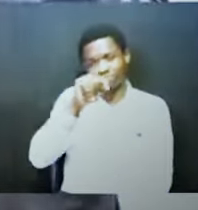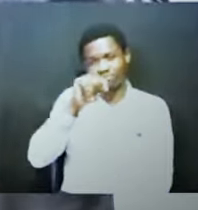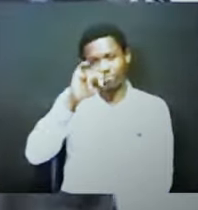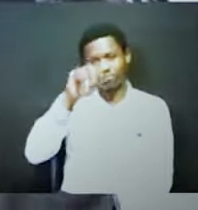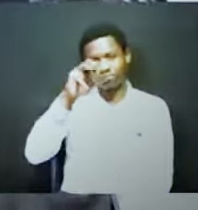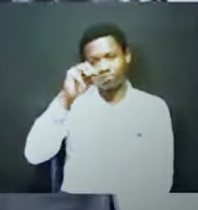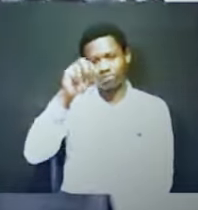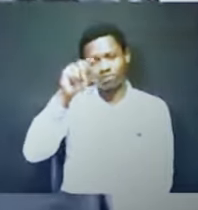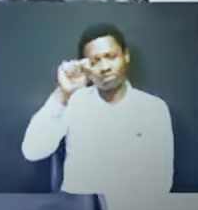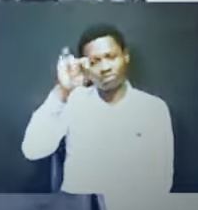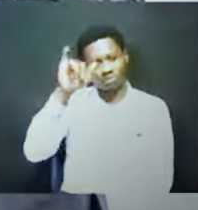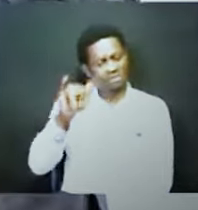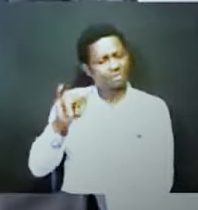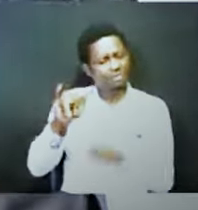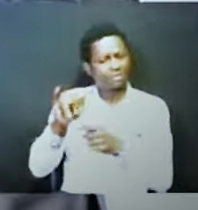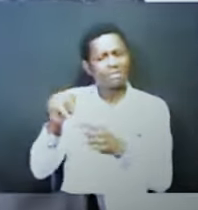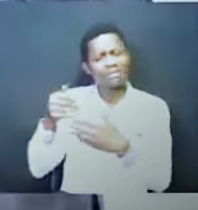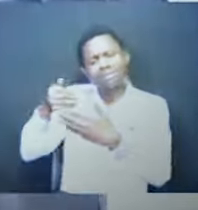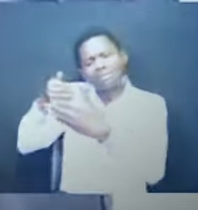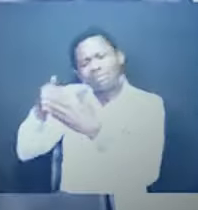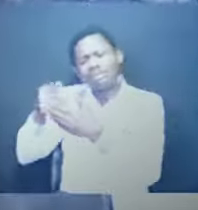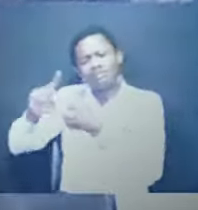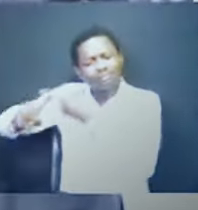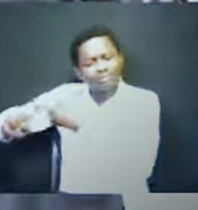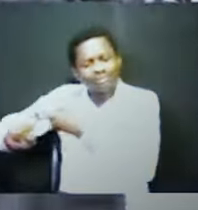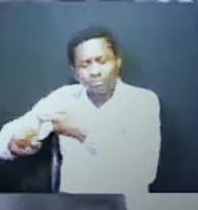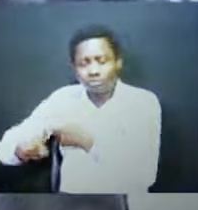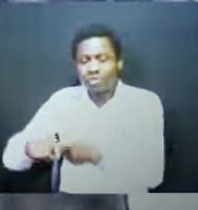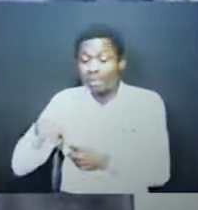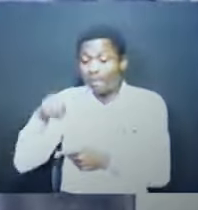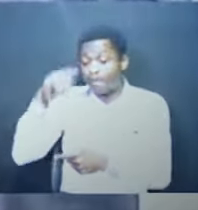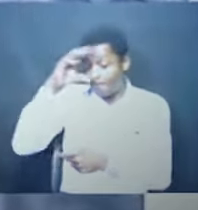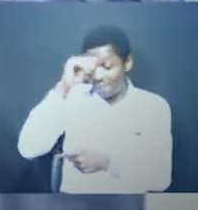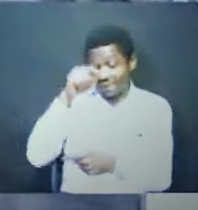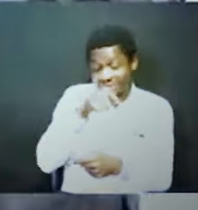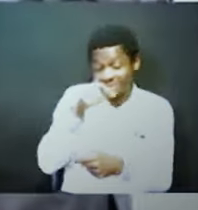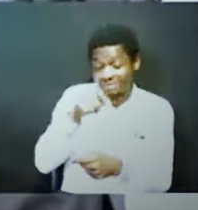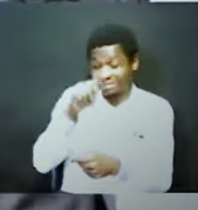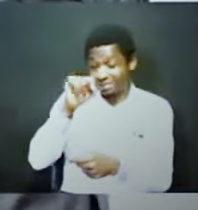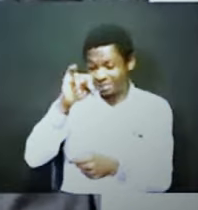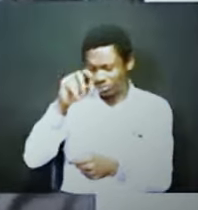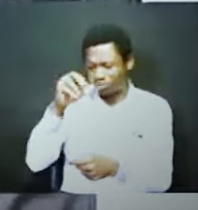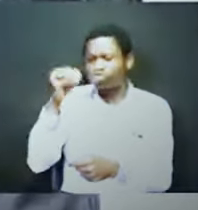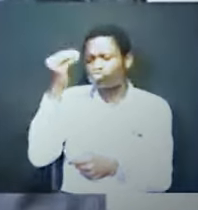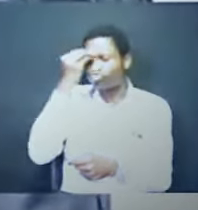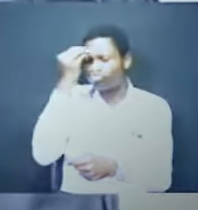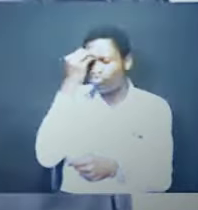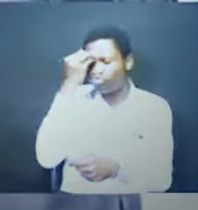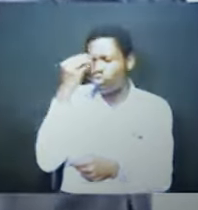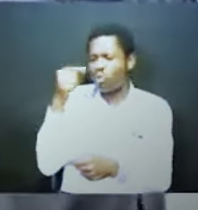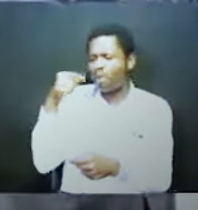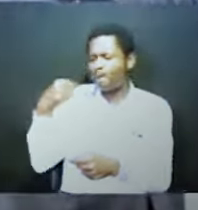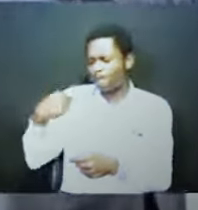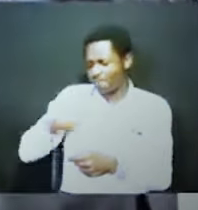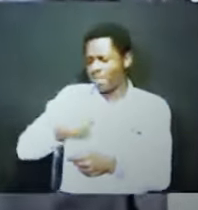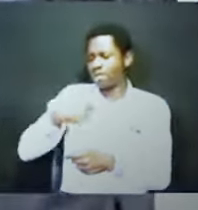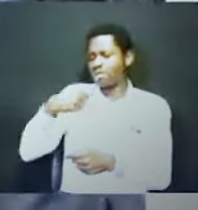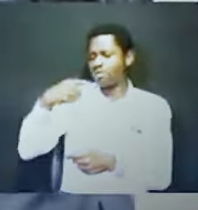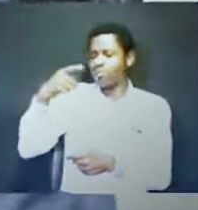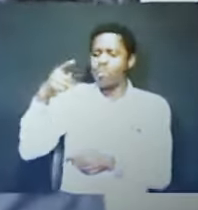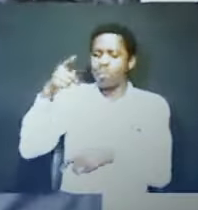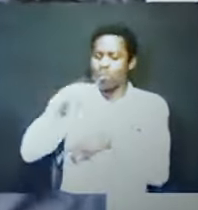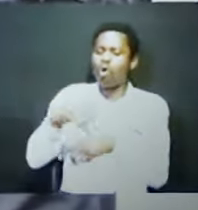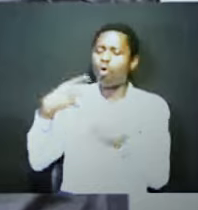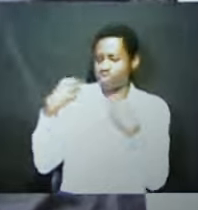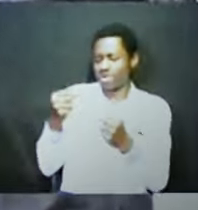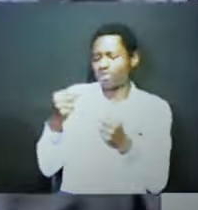you. He knows my inside out. He will let you know how my teaching and my actions go